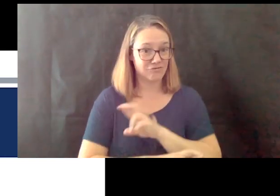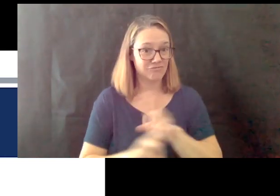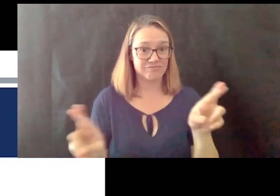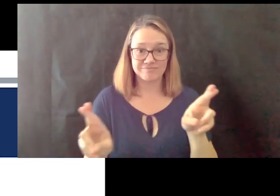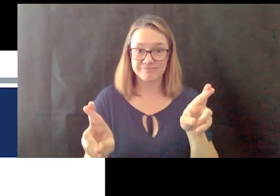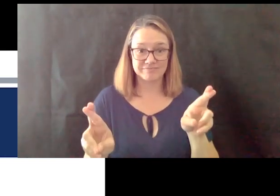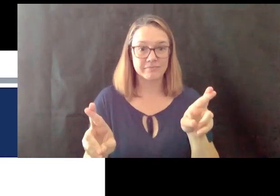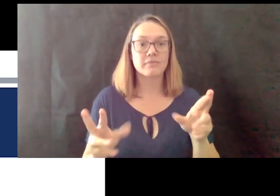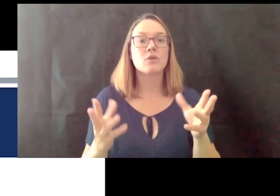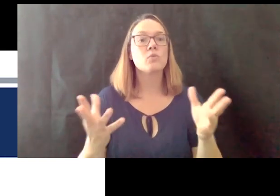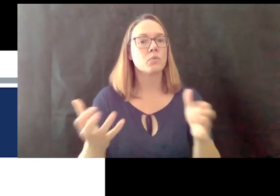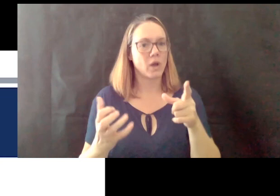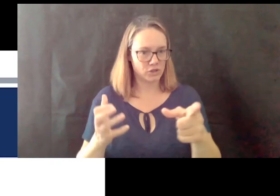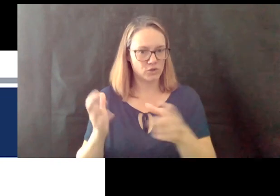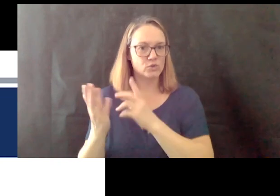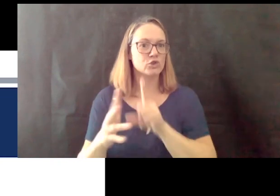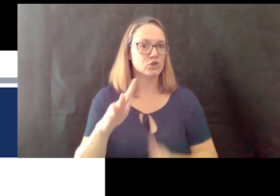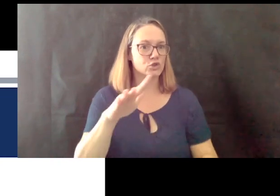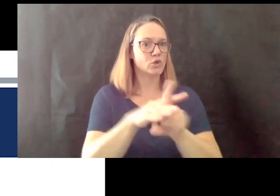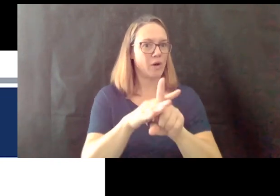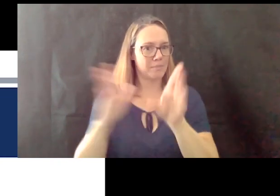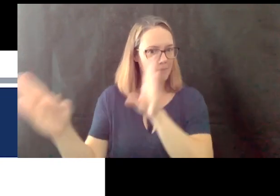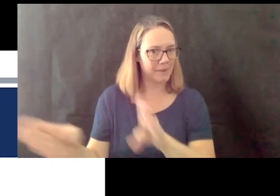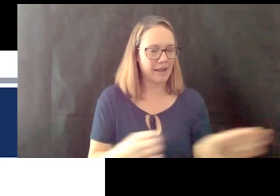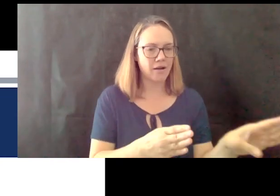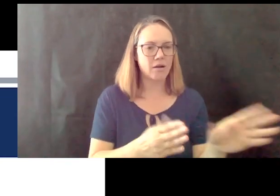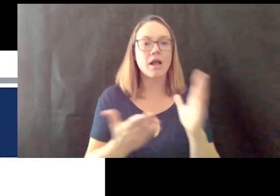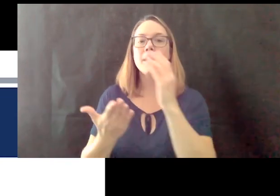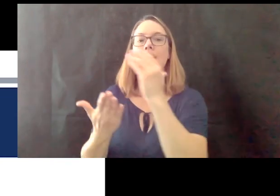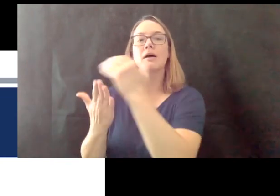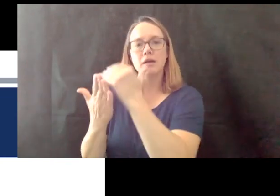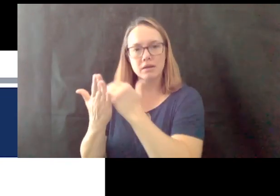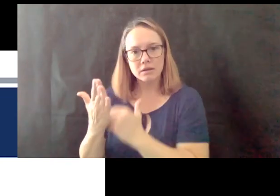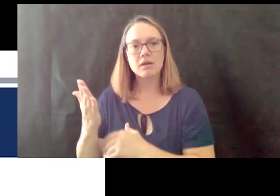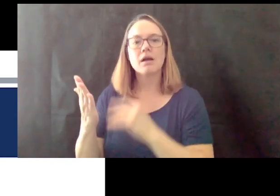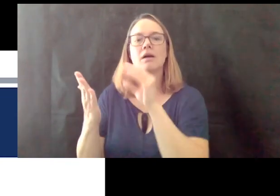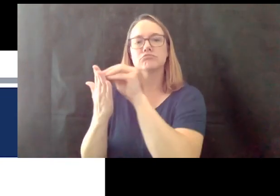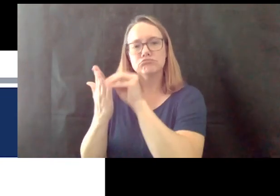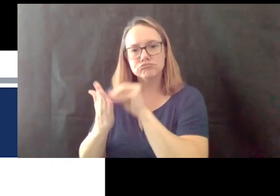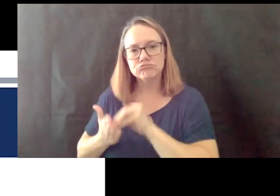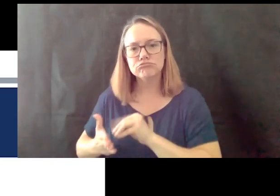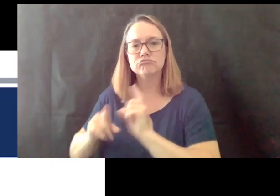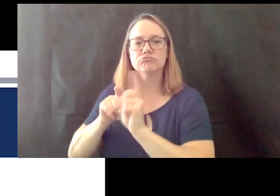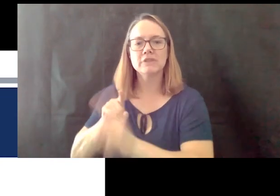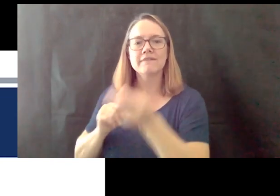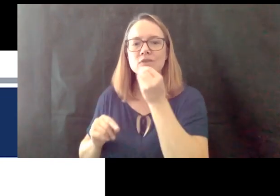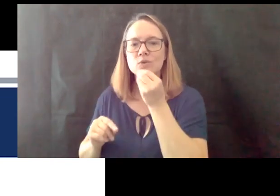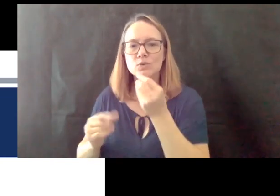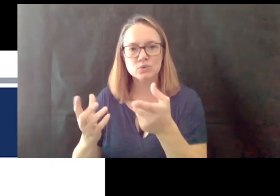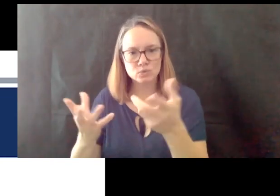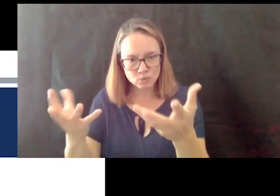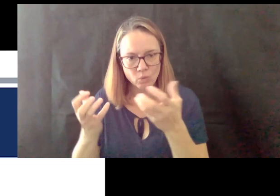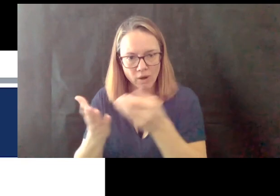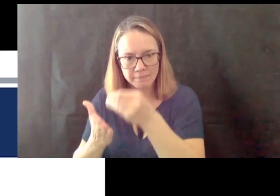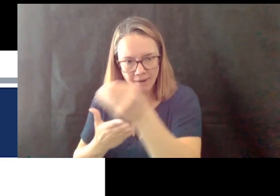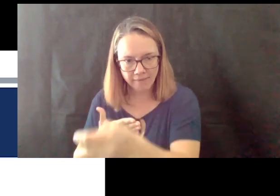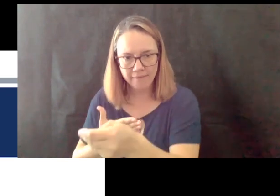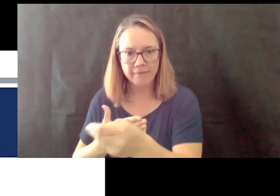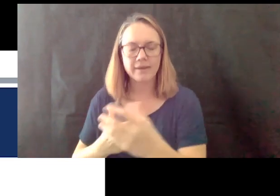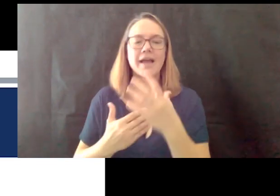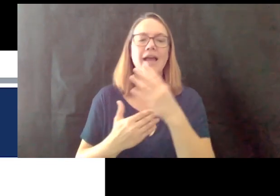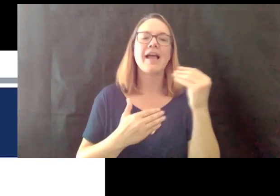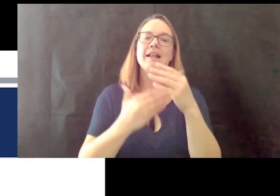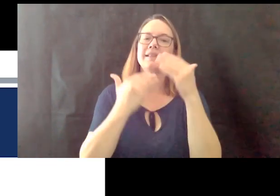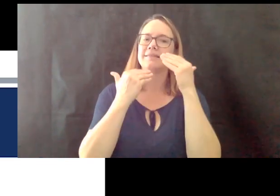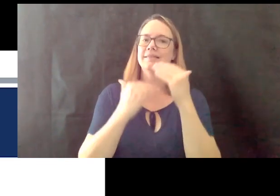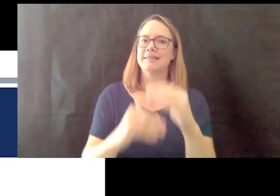plan. So first, we want people to come prepared. We want people to plan menus, make a grocery list ahead of time,